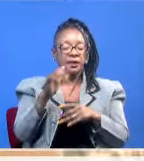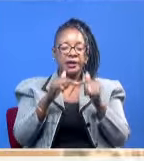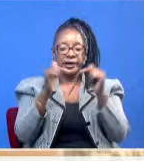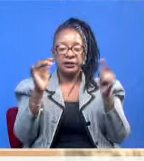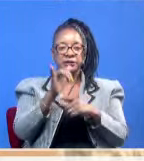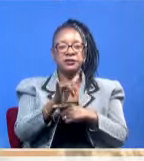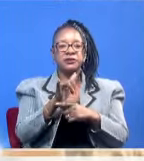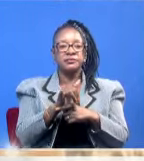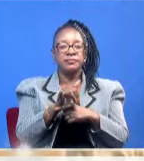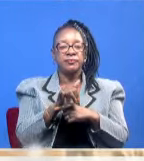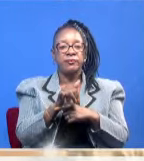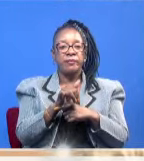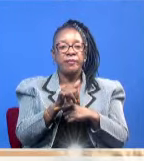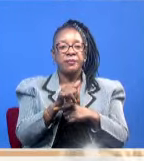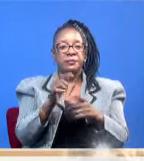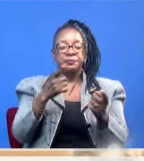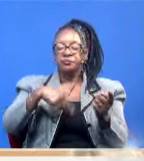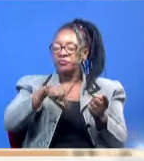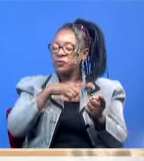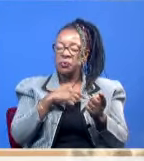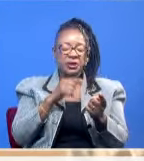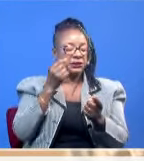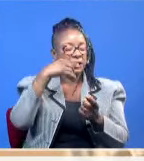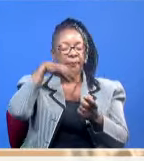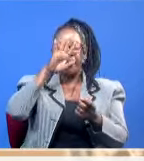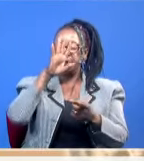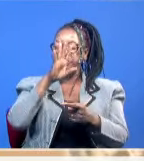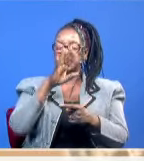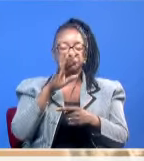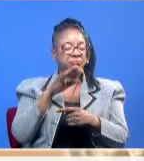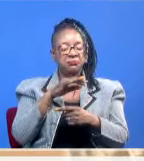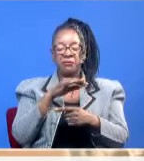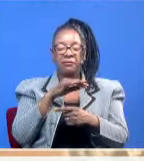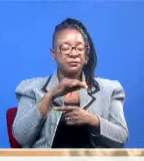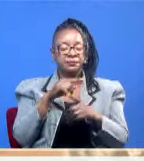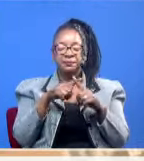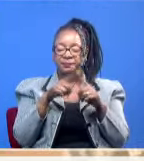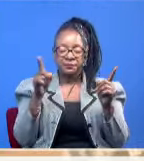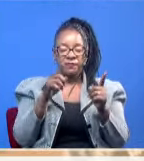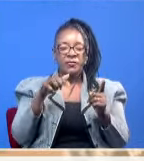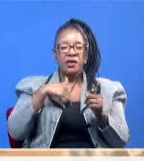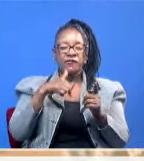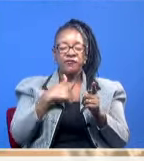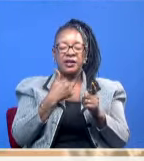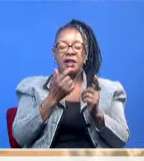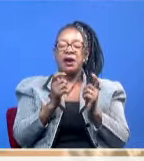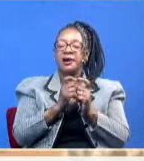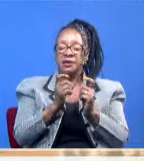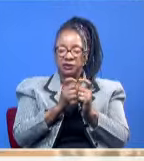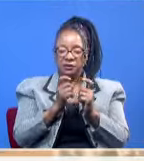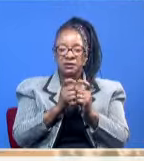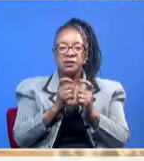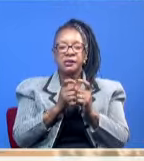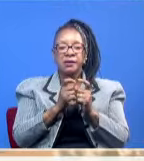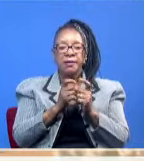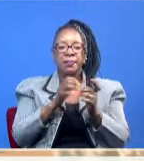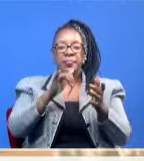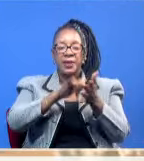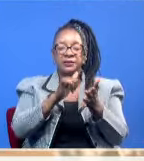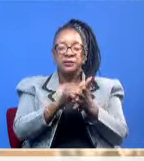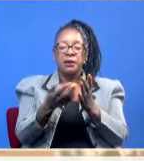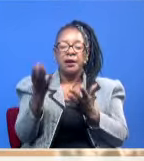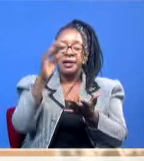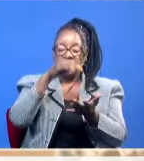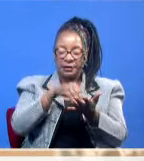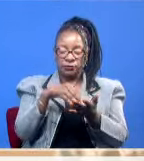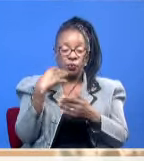We are not just disappointed, but feel very hurt that once more we are